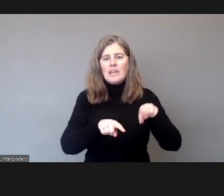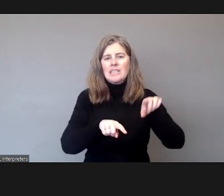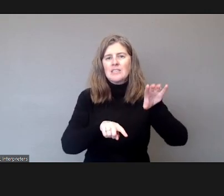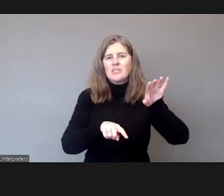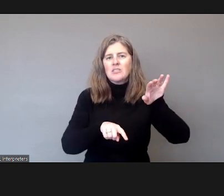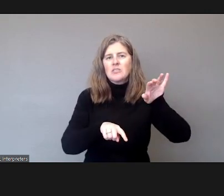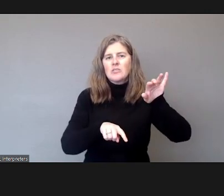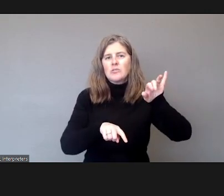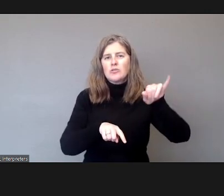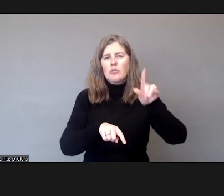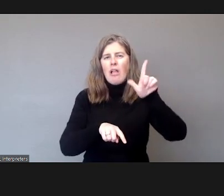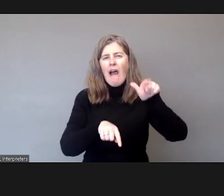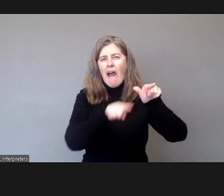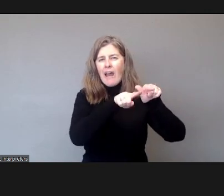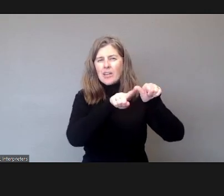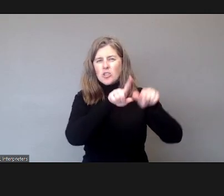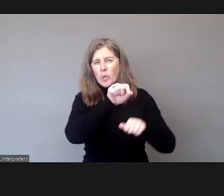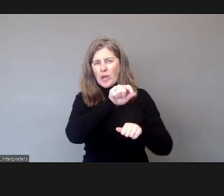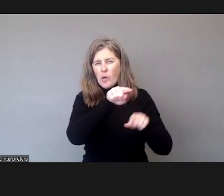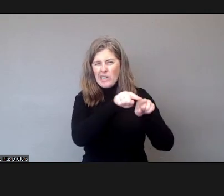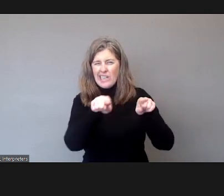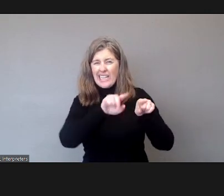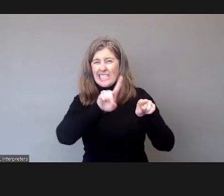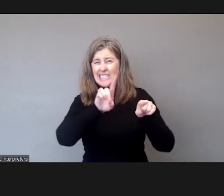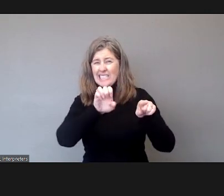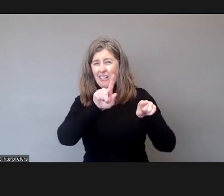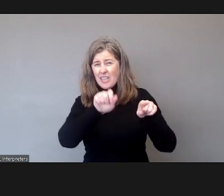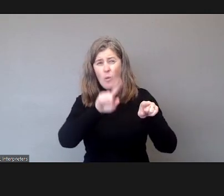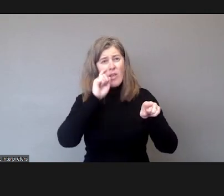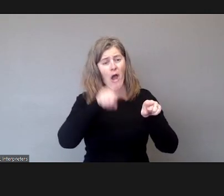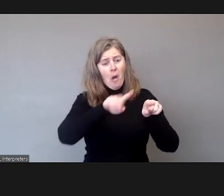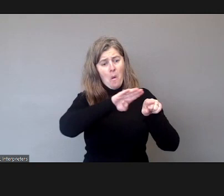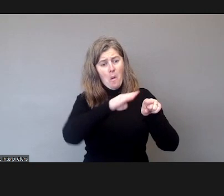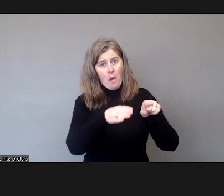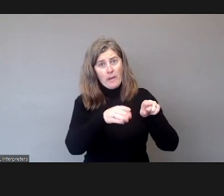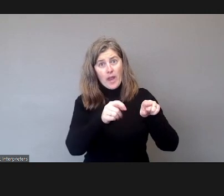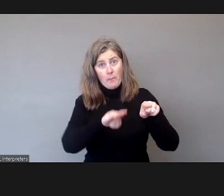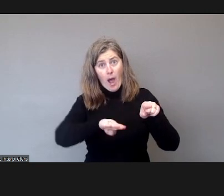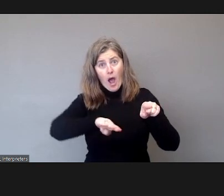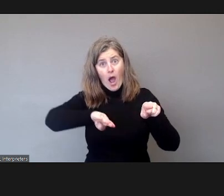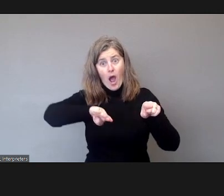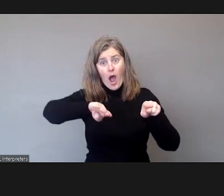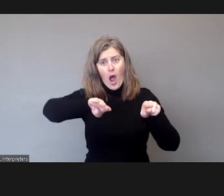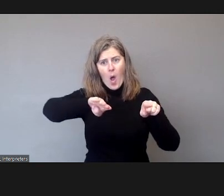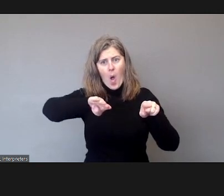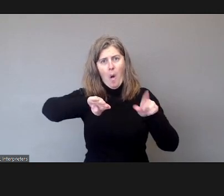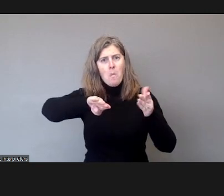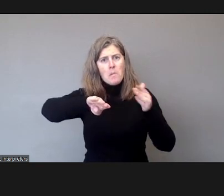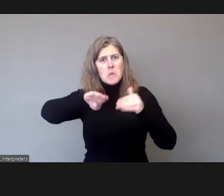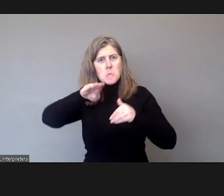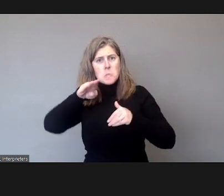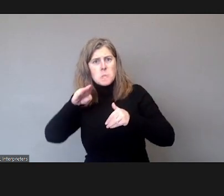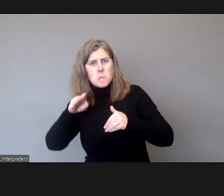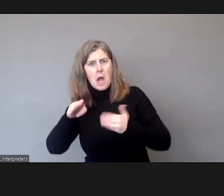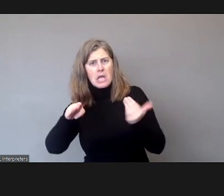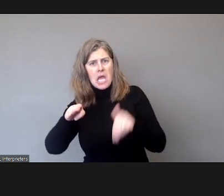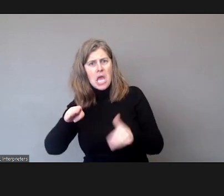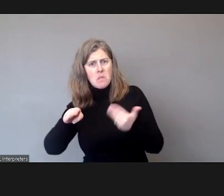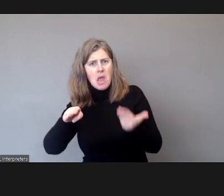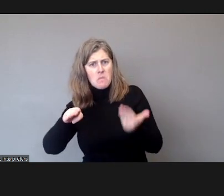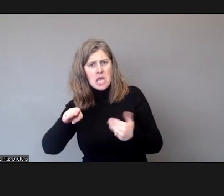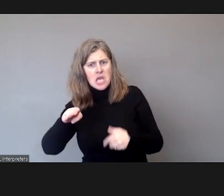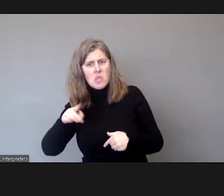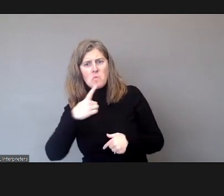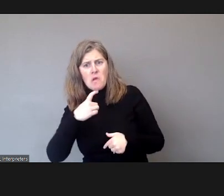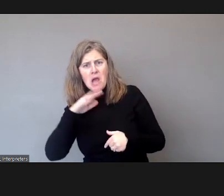on the downturn, but then it persisted and it went up even more. And then we thought, well, maybe we'll get back down to the red